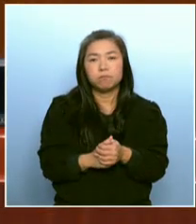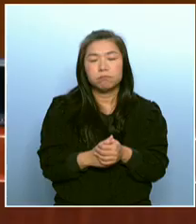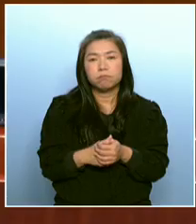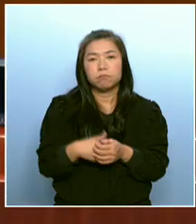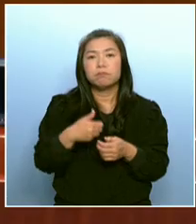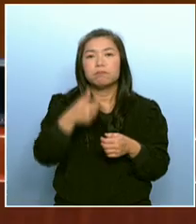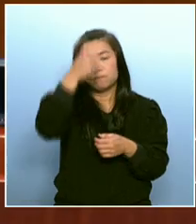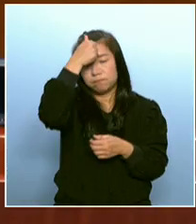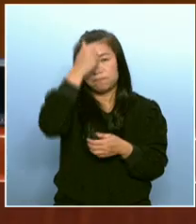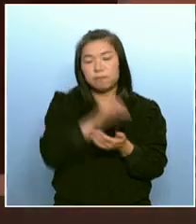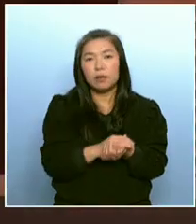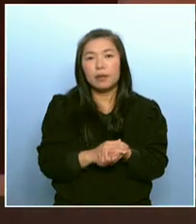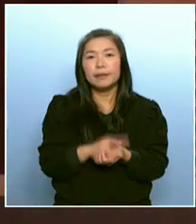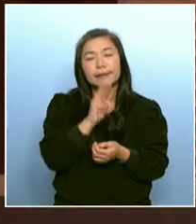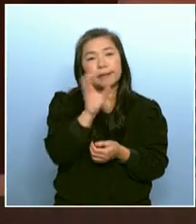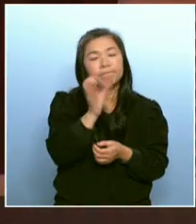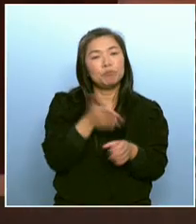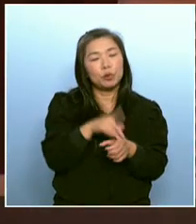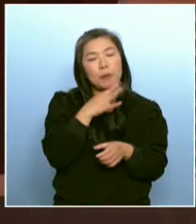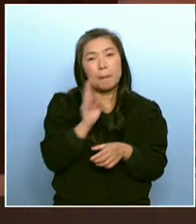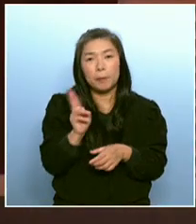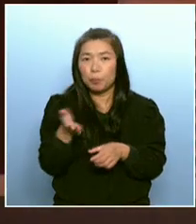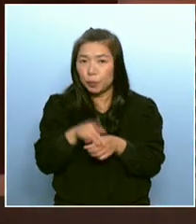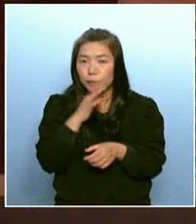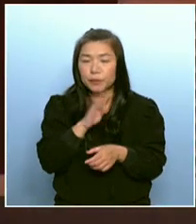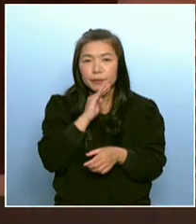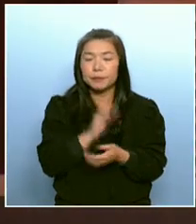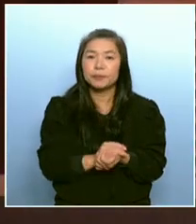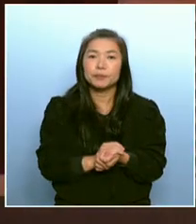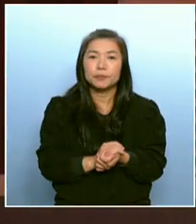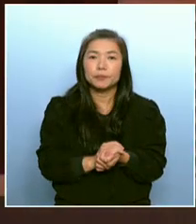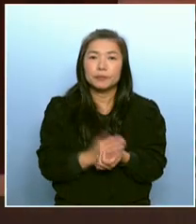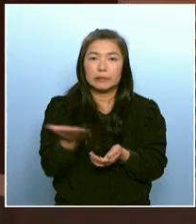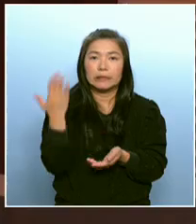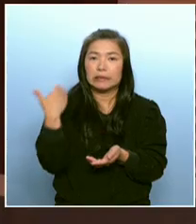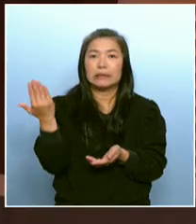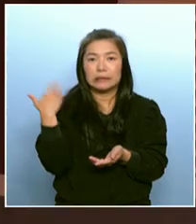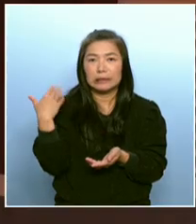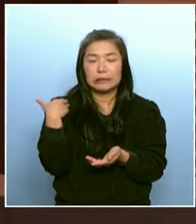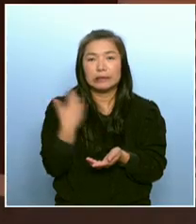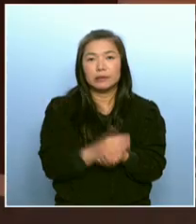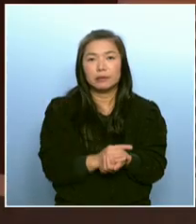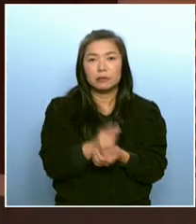participants, it would really bring out a positive impact. Undersecretary,